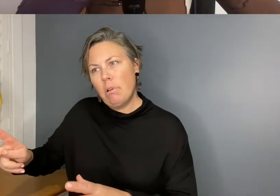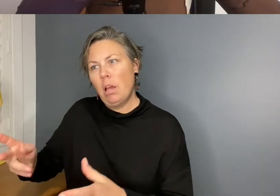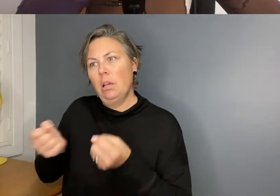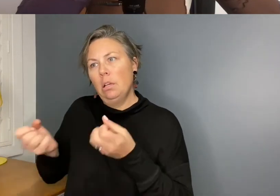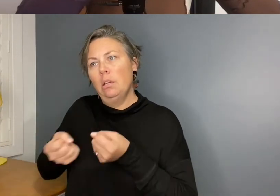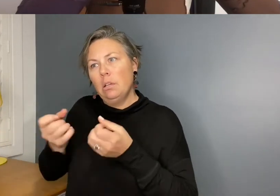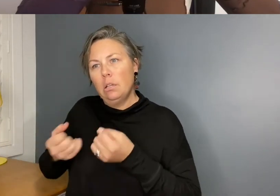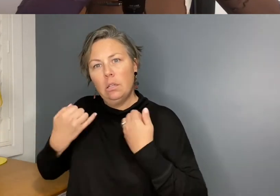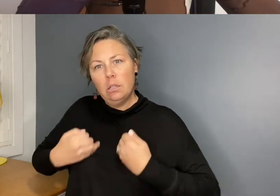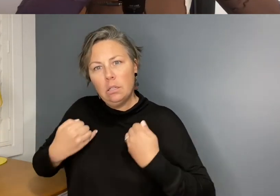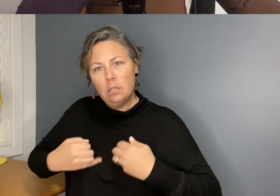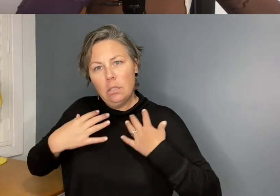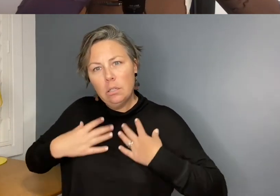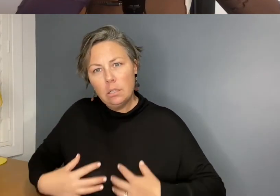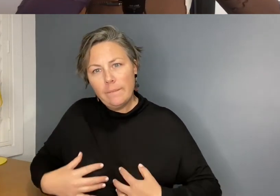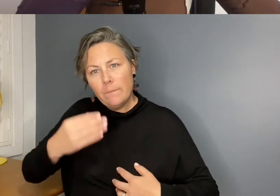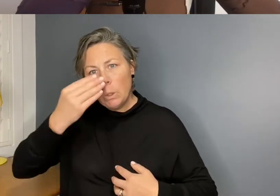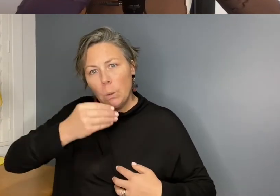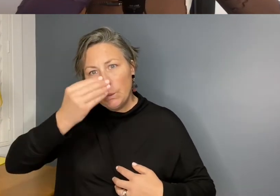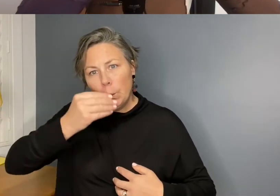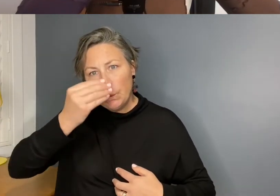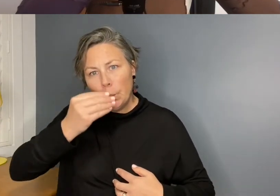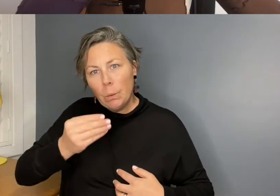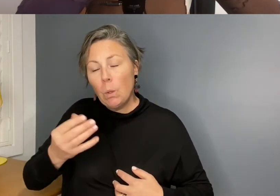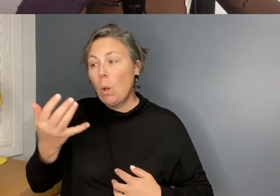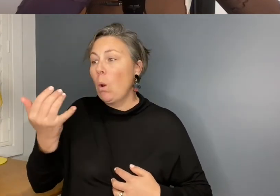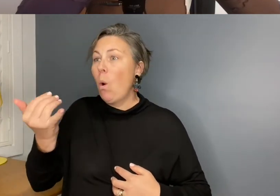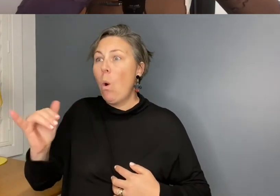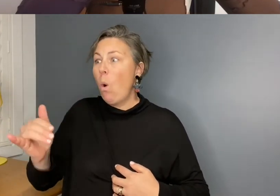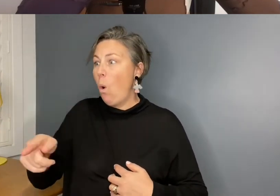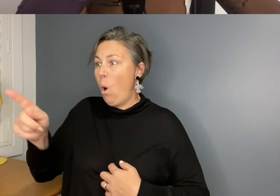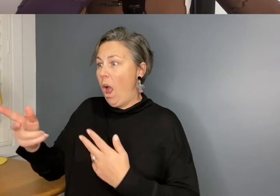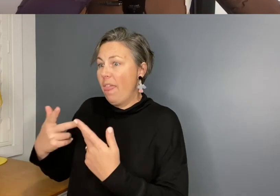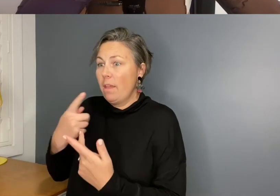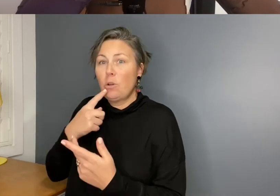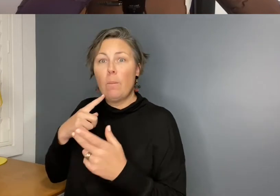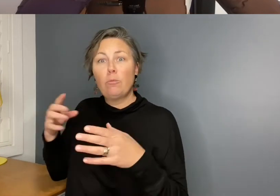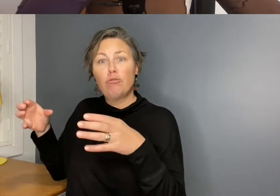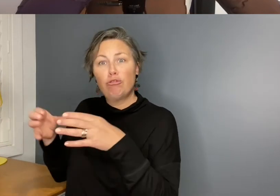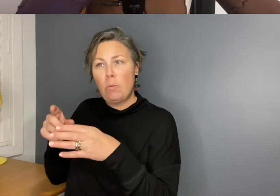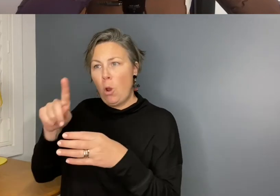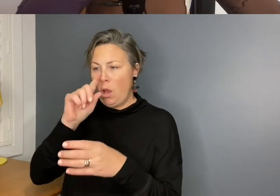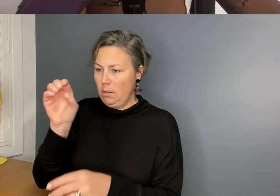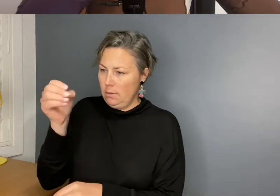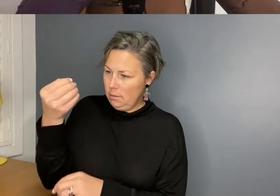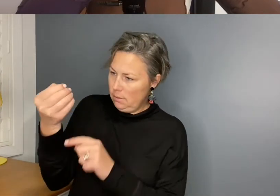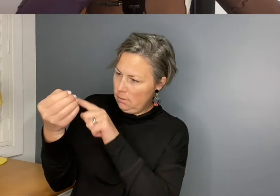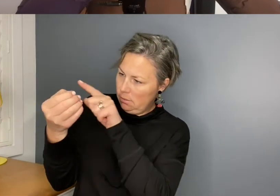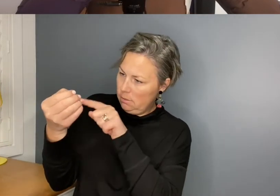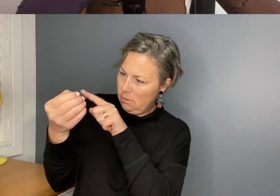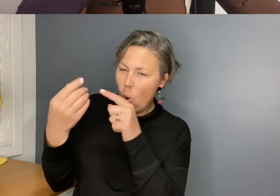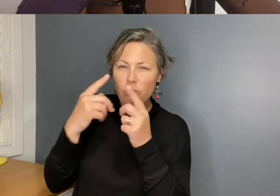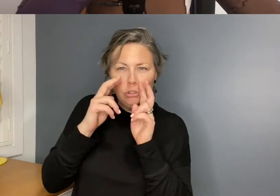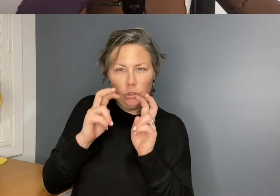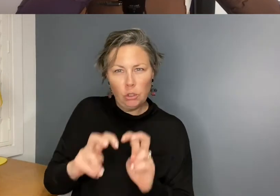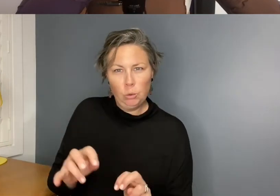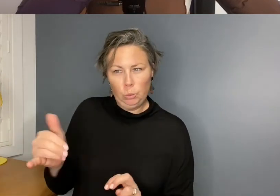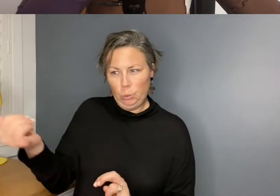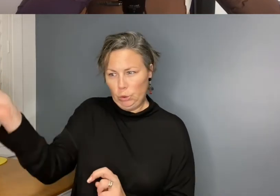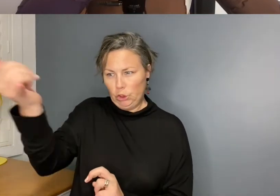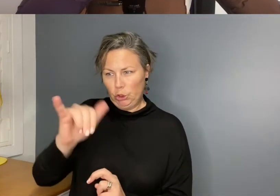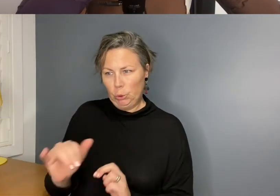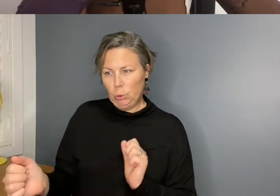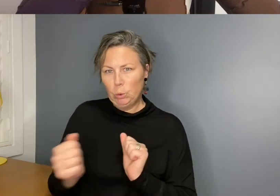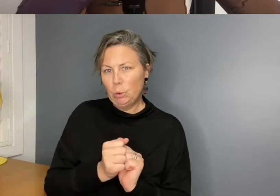So understanding which populations the bacterial strains have been trialed in and the outcomes that have been found will